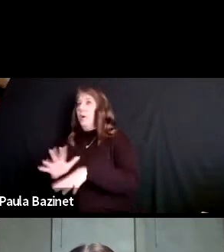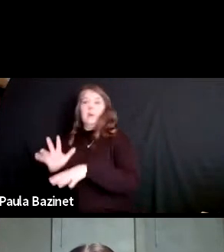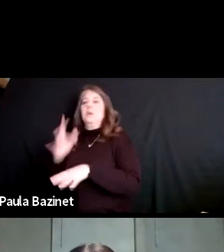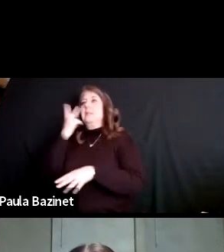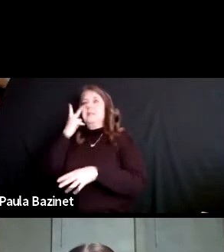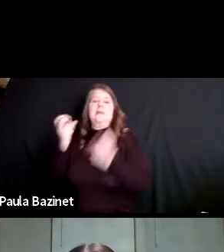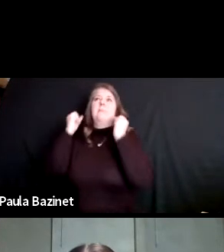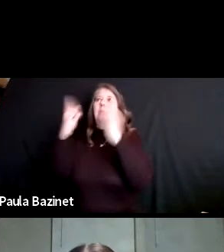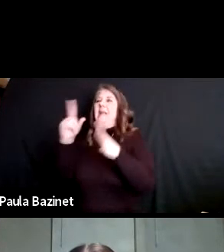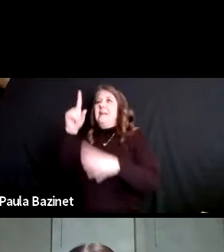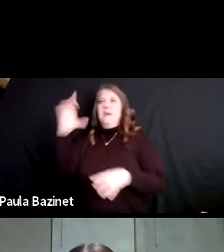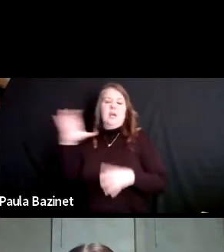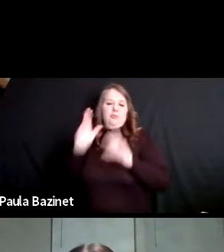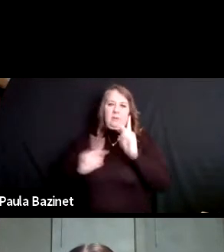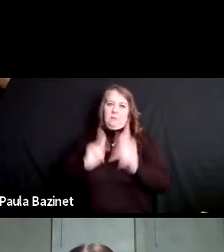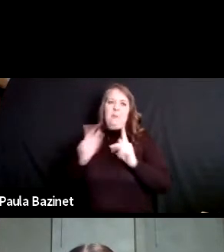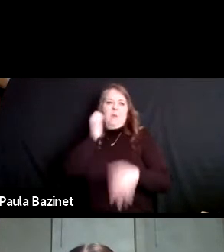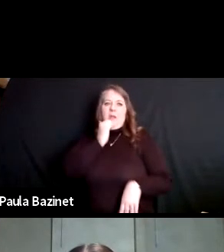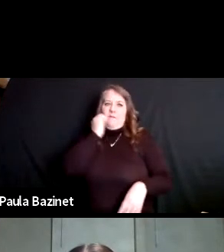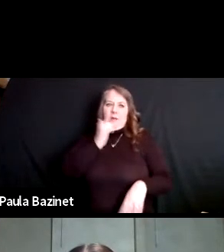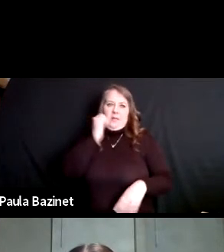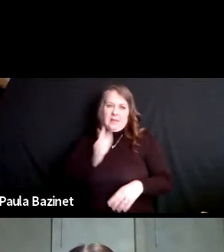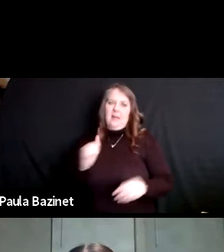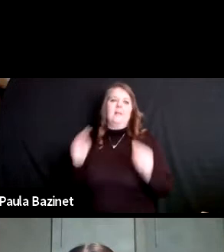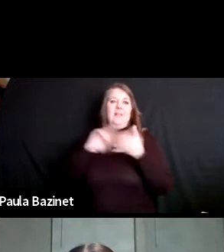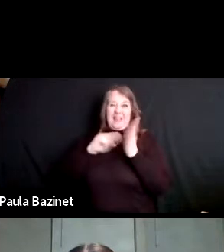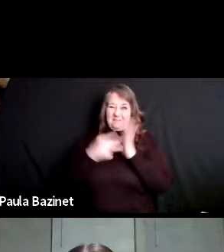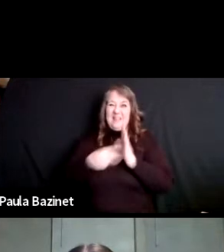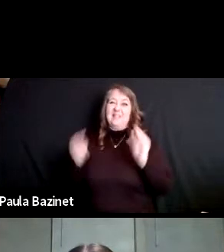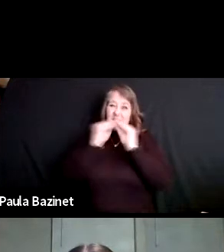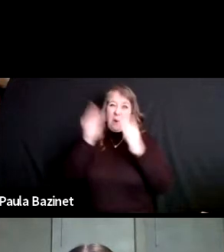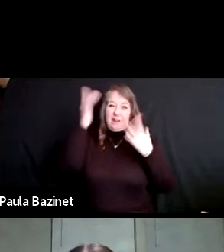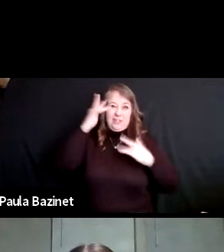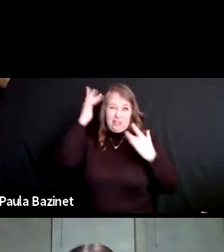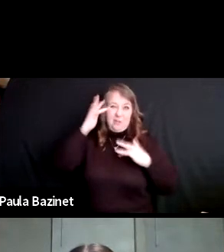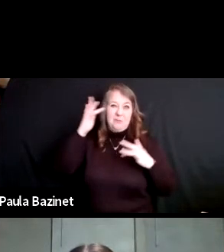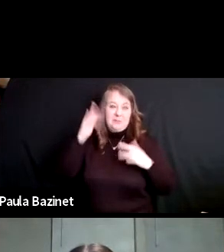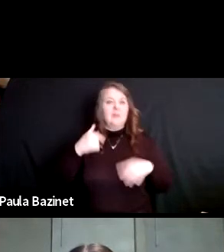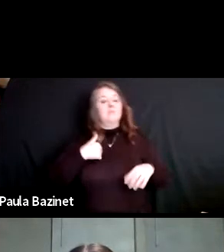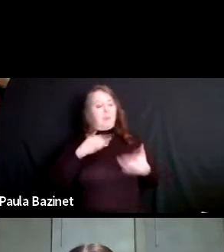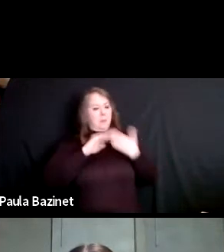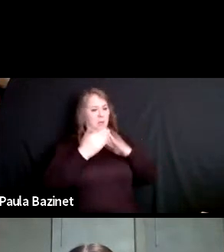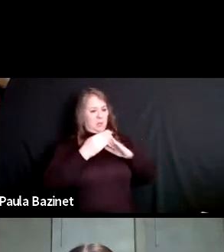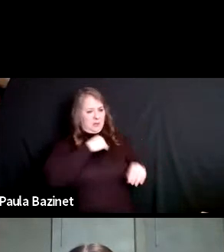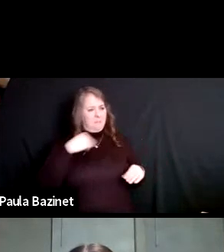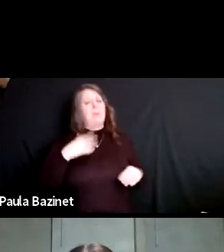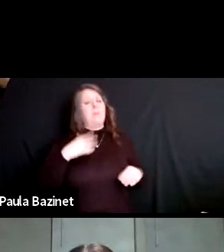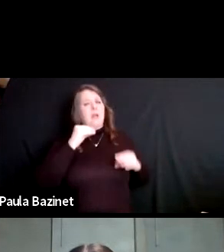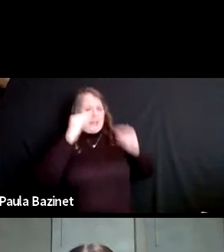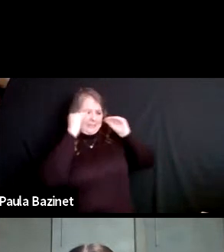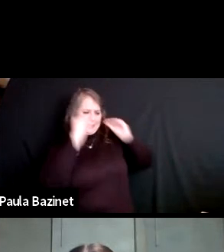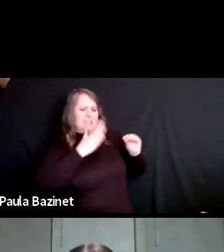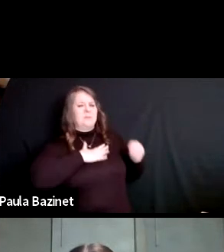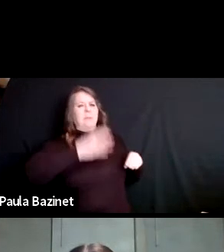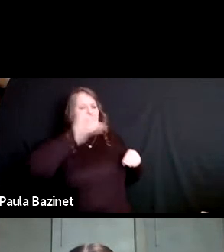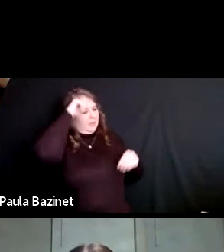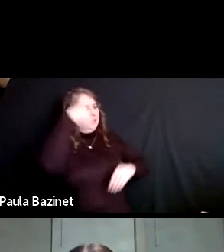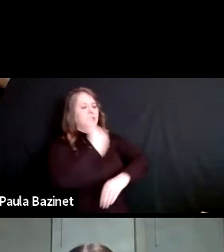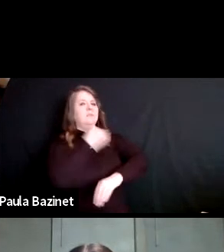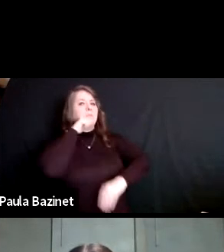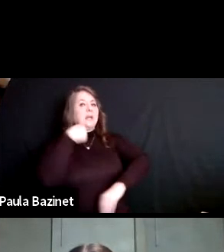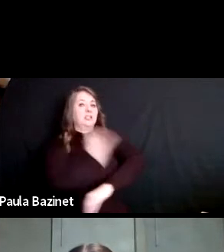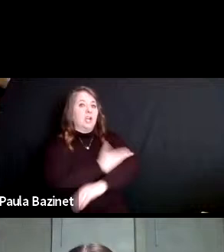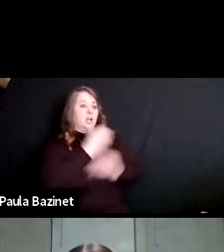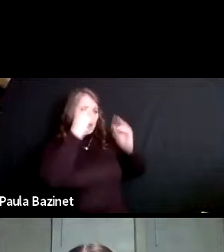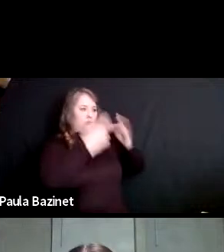people each day, which means more germs. As a community member and parent, I teach my daughters respect. Not respect when I agree with something, but respect